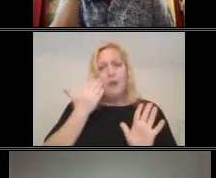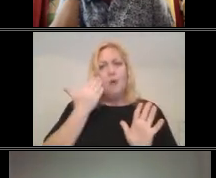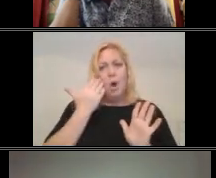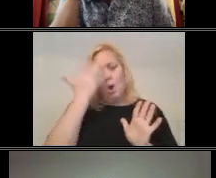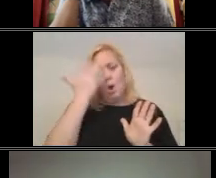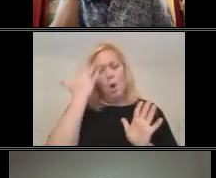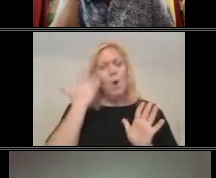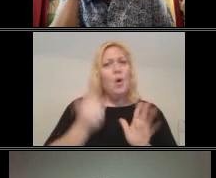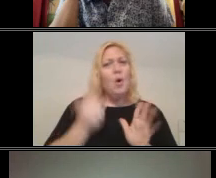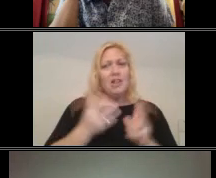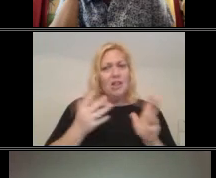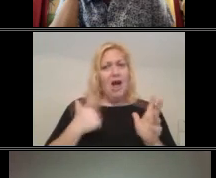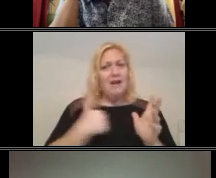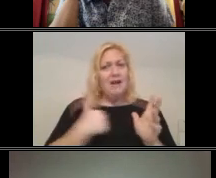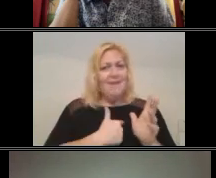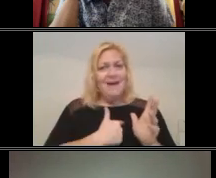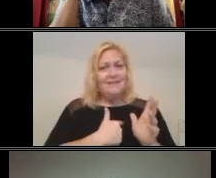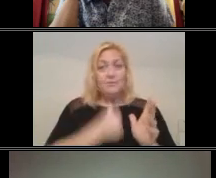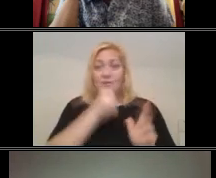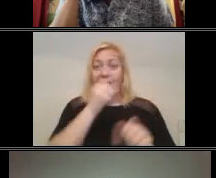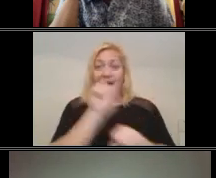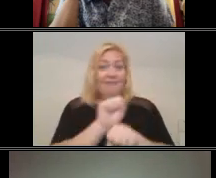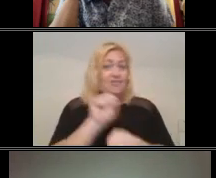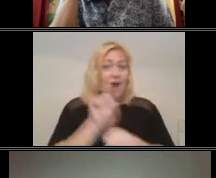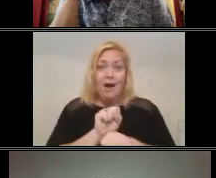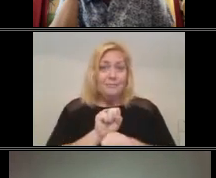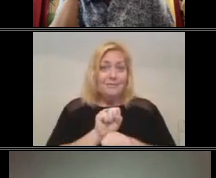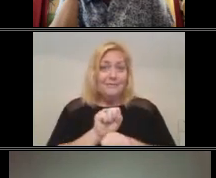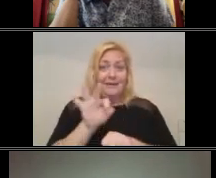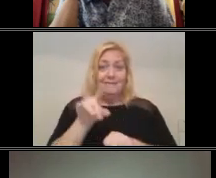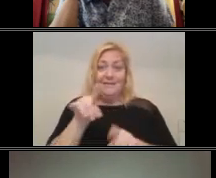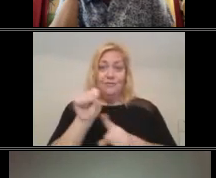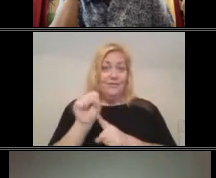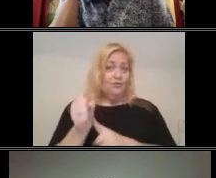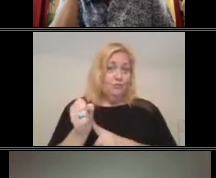a lot of us wouldn't have jobs if this weren't the case.